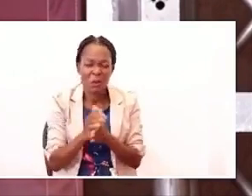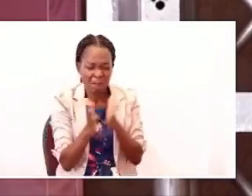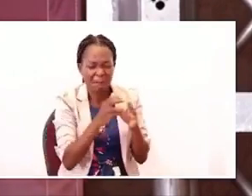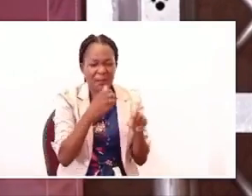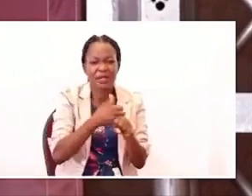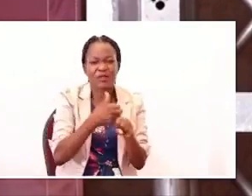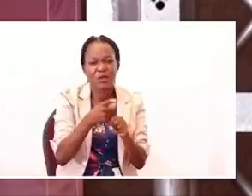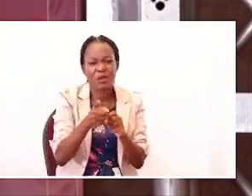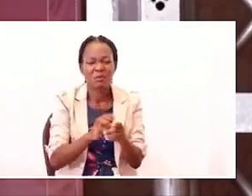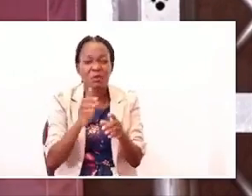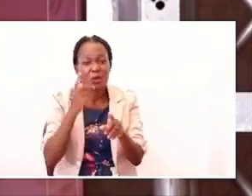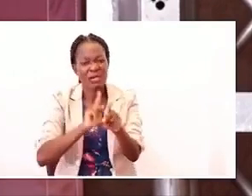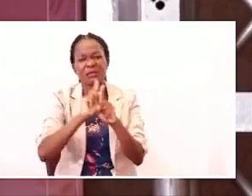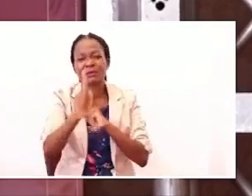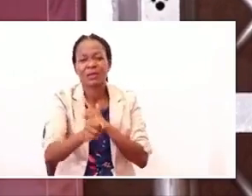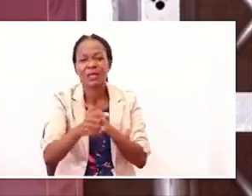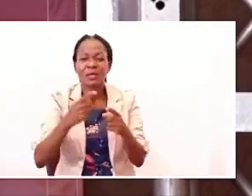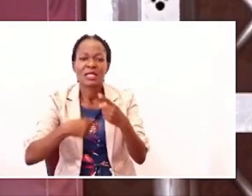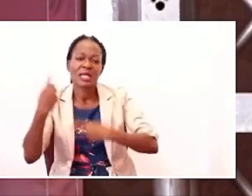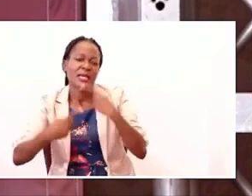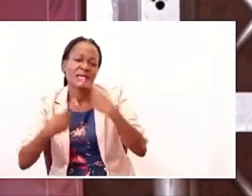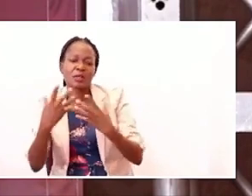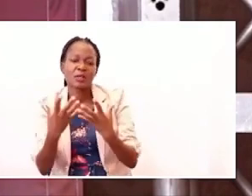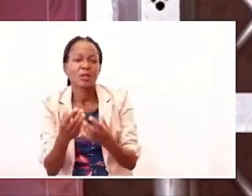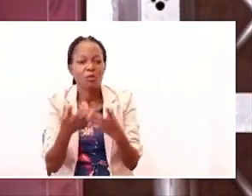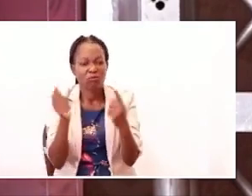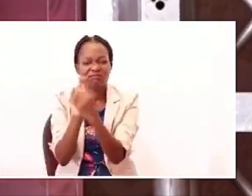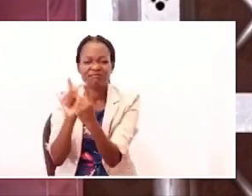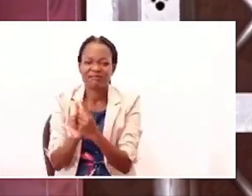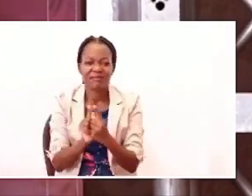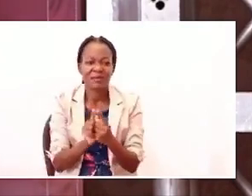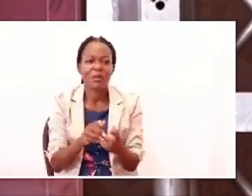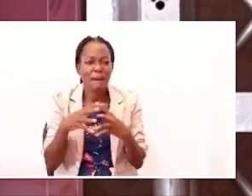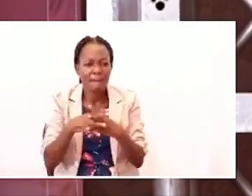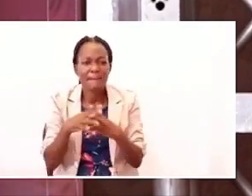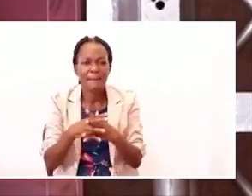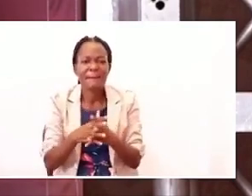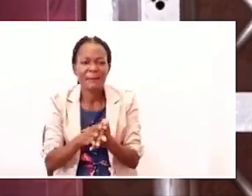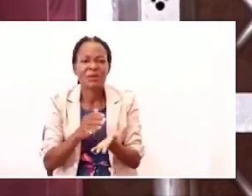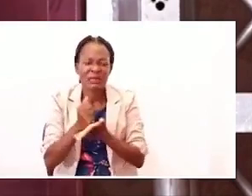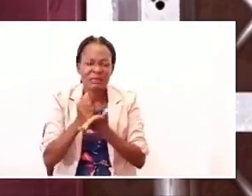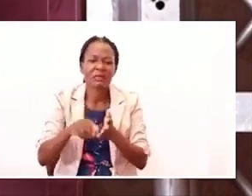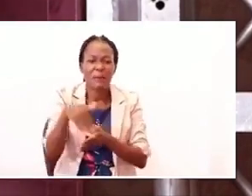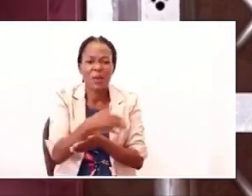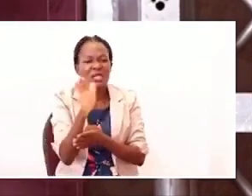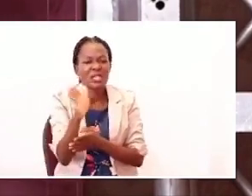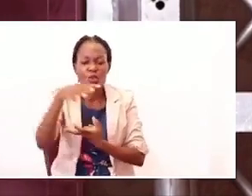perhaps exceeds the challenges that we faced with respect to the attainment of political independence.